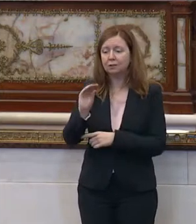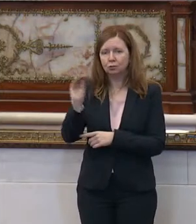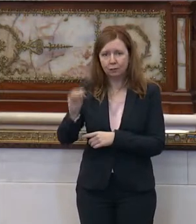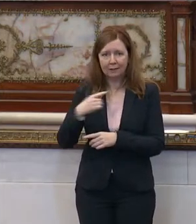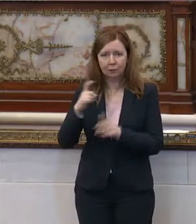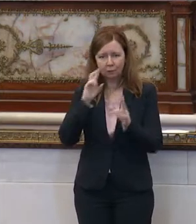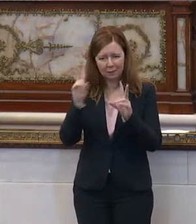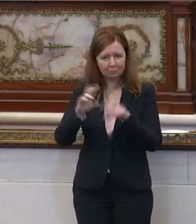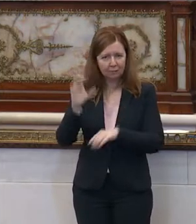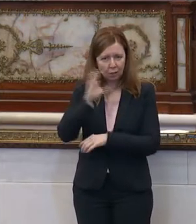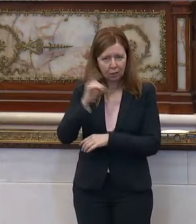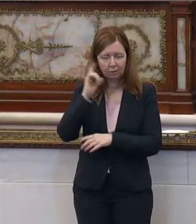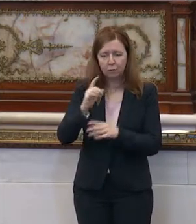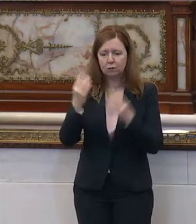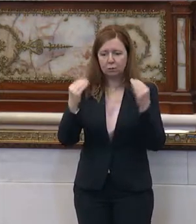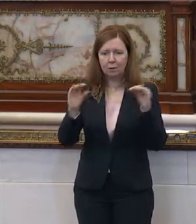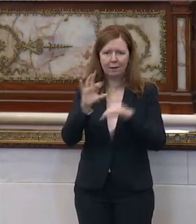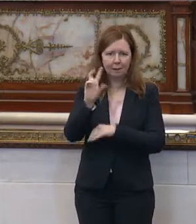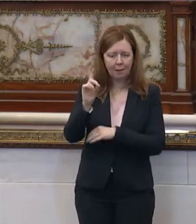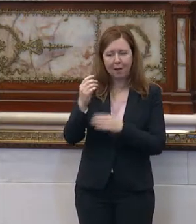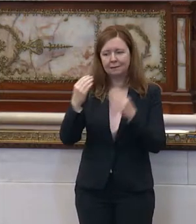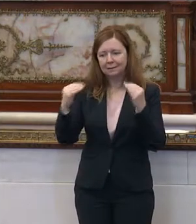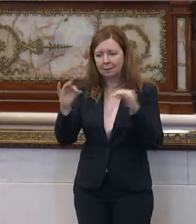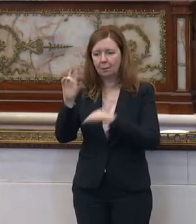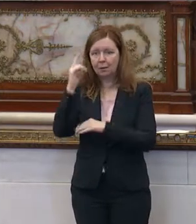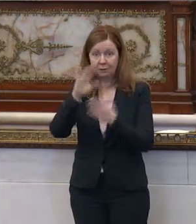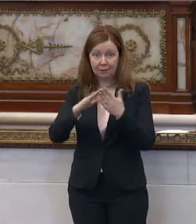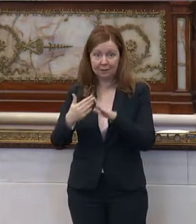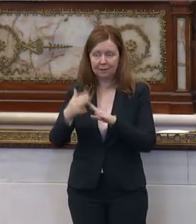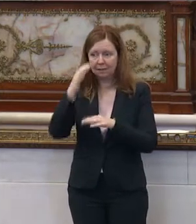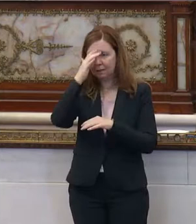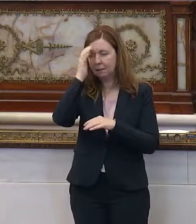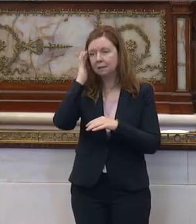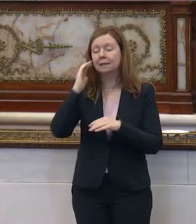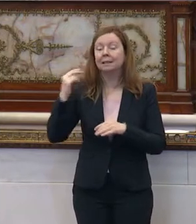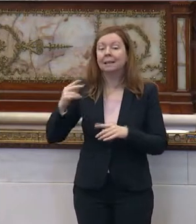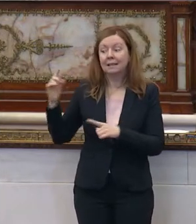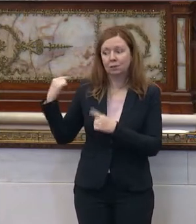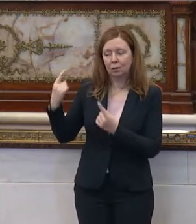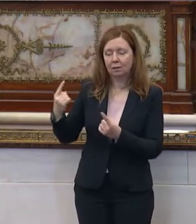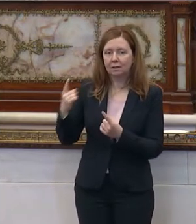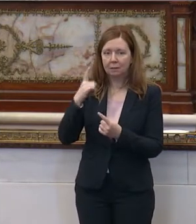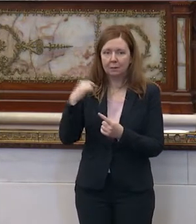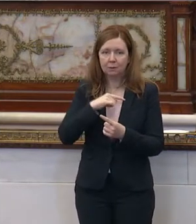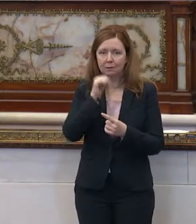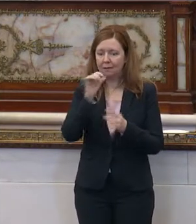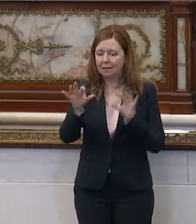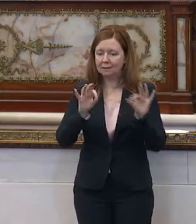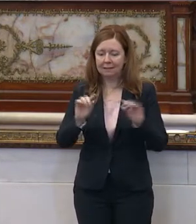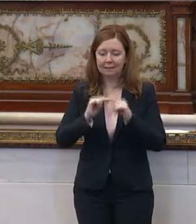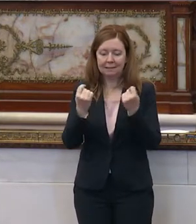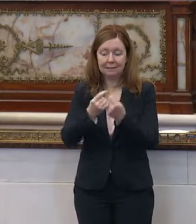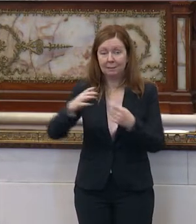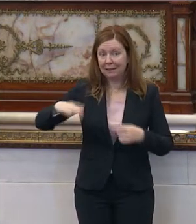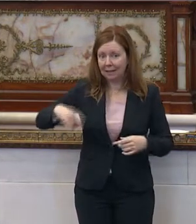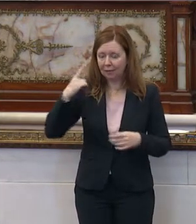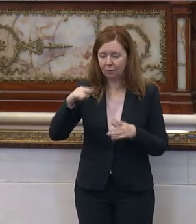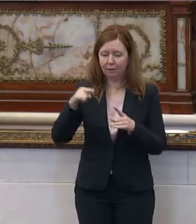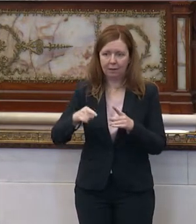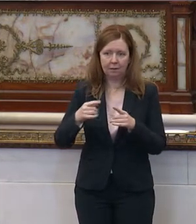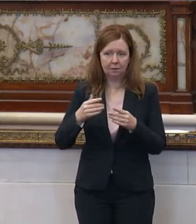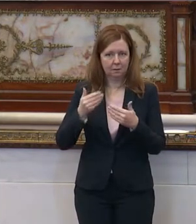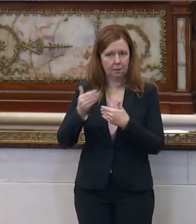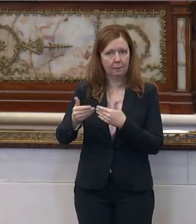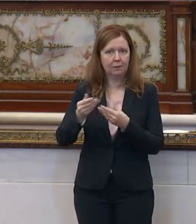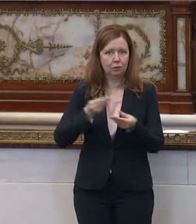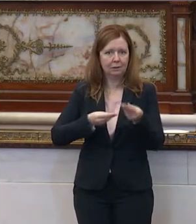for to market the bonds, sell bonds for the city. Historically, because we haven't selected a team yet for this coming